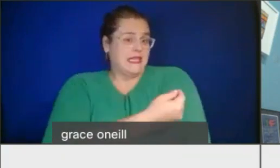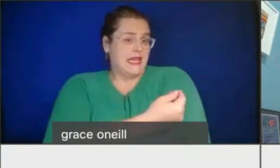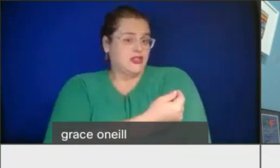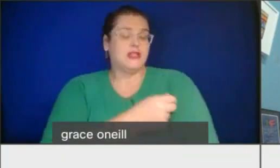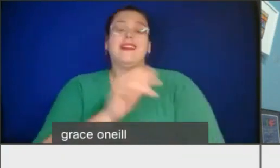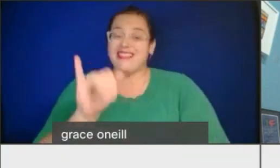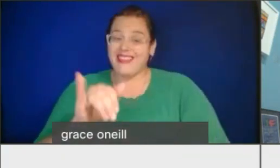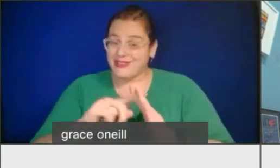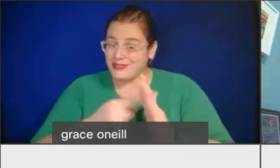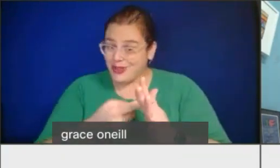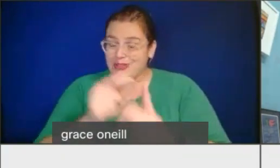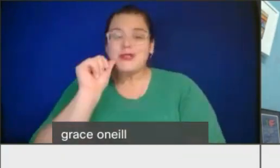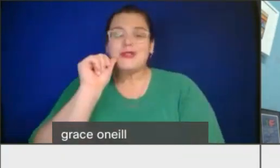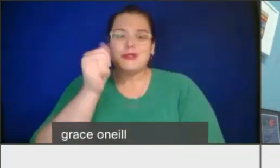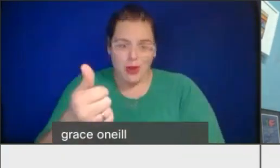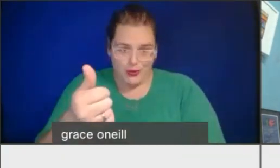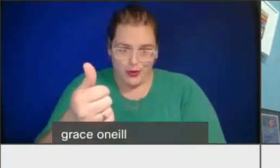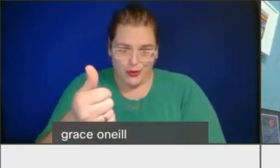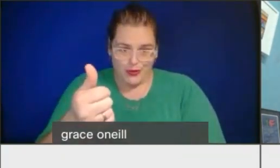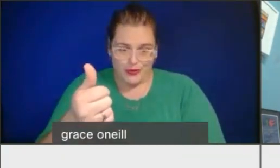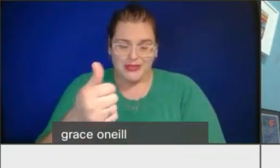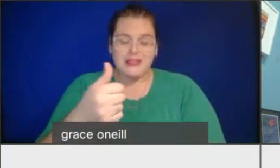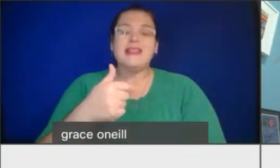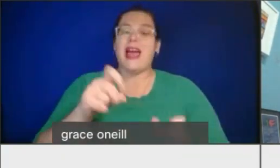tomorrow. And this will affect